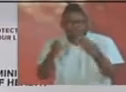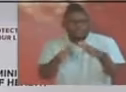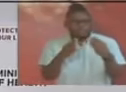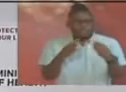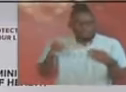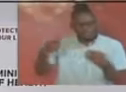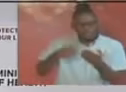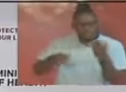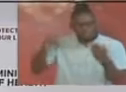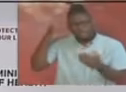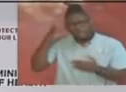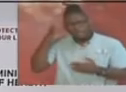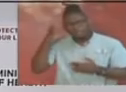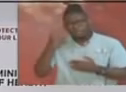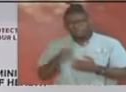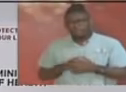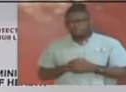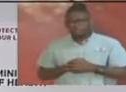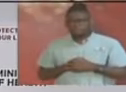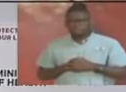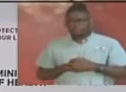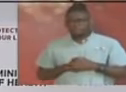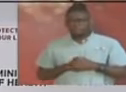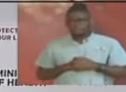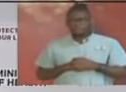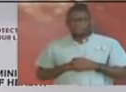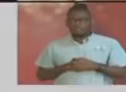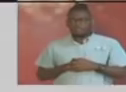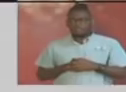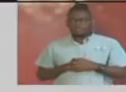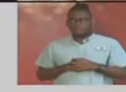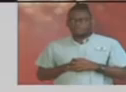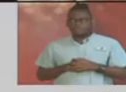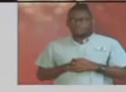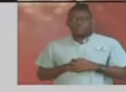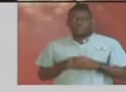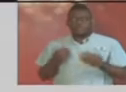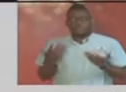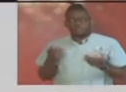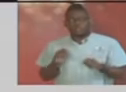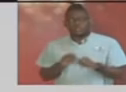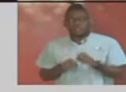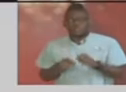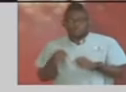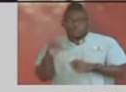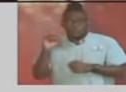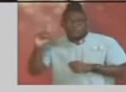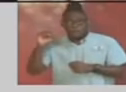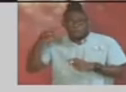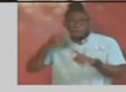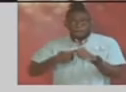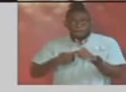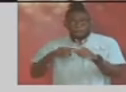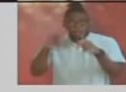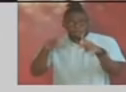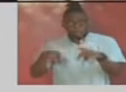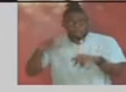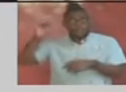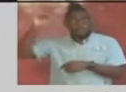Thank you. Oh, CMO, go ahead. Yeah. So what we have seen, I know we had a positive case linked to Tobago that everyone is familiar